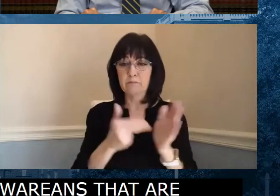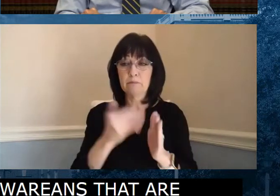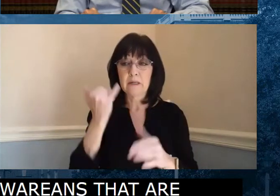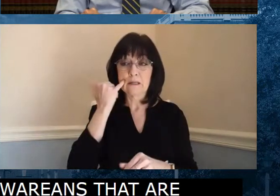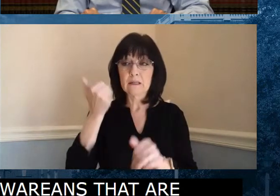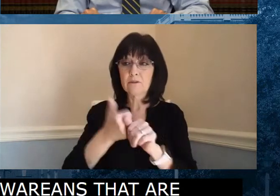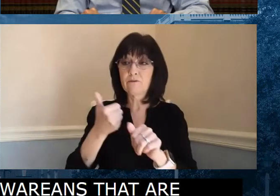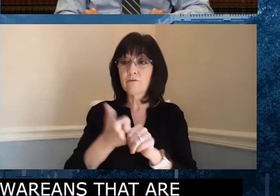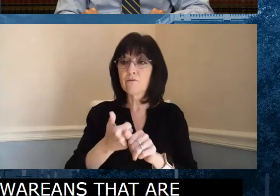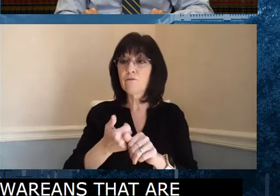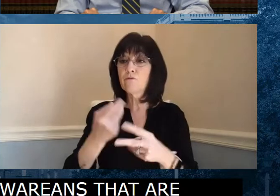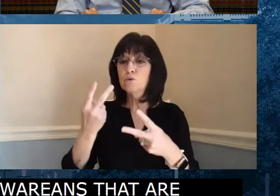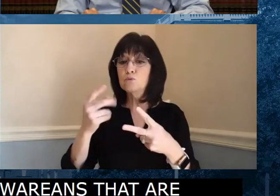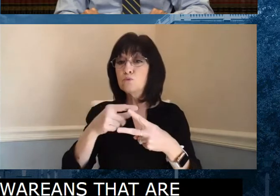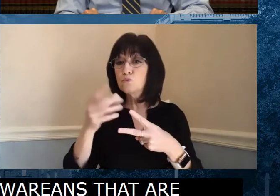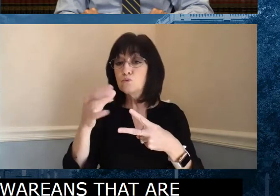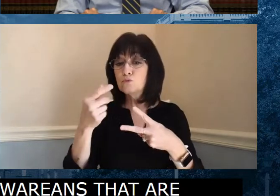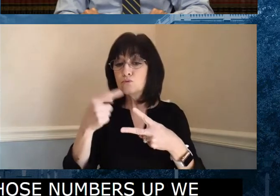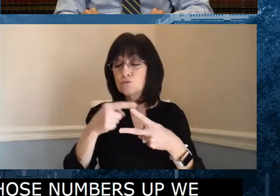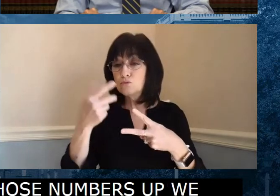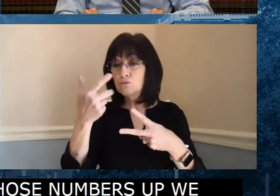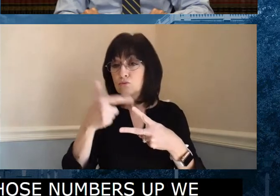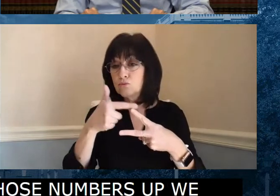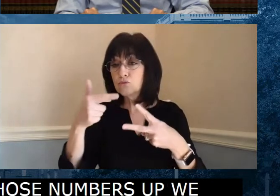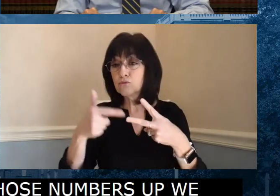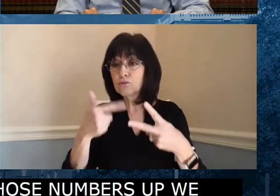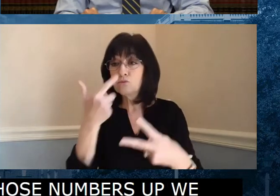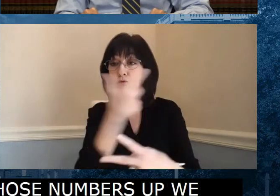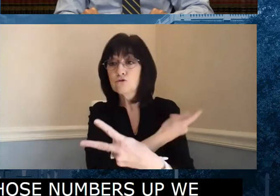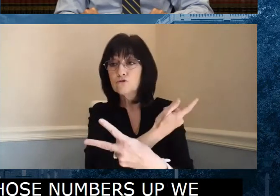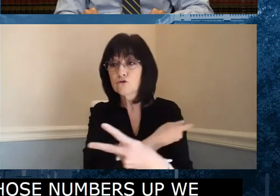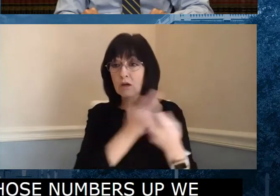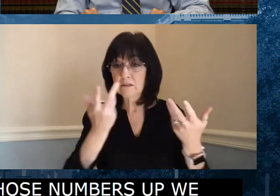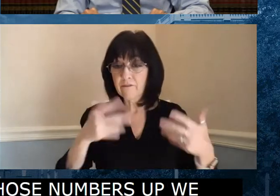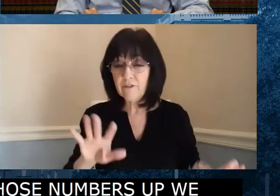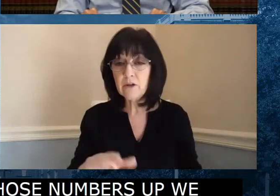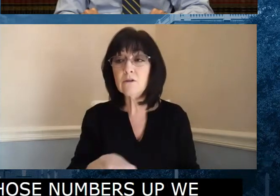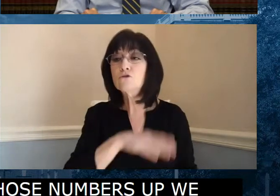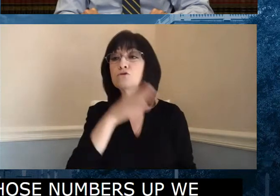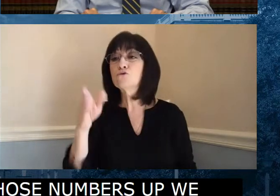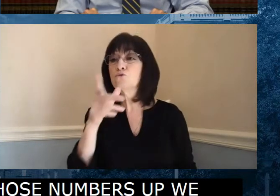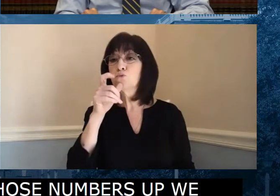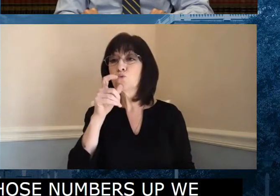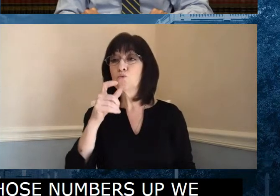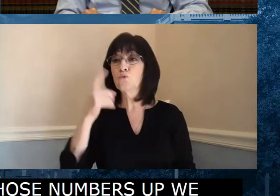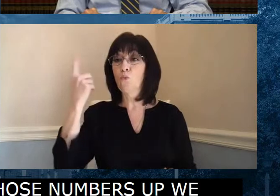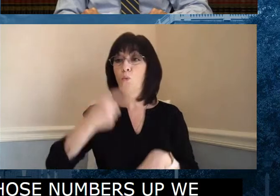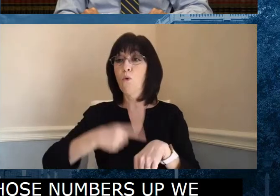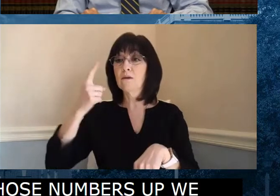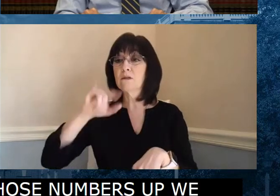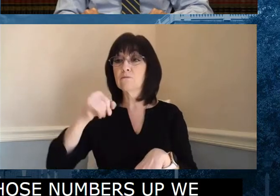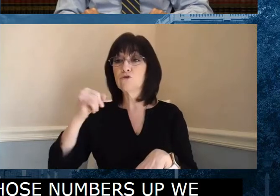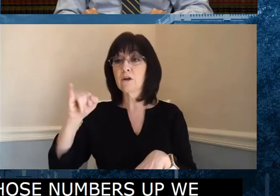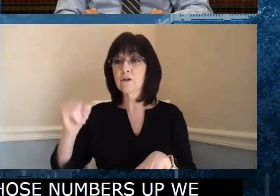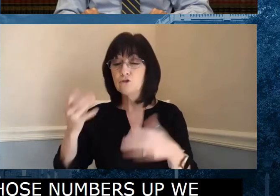at Dover Downs. And again, with those individuals 85 or 65 and